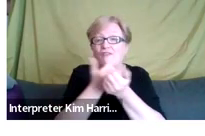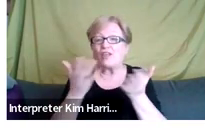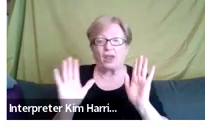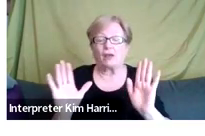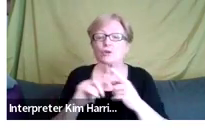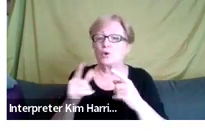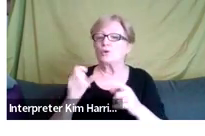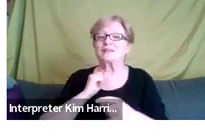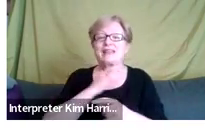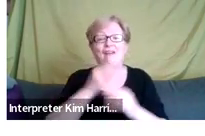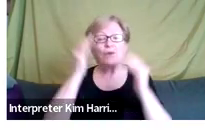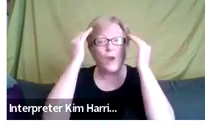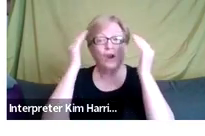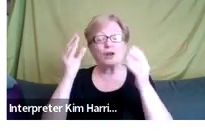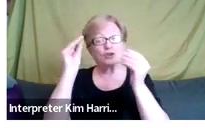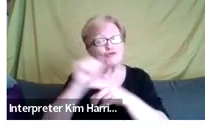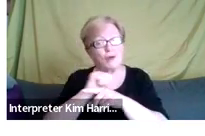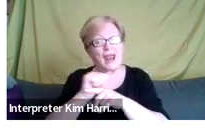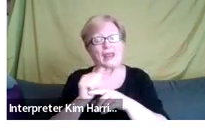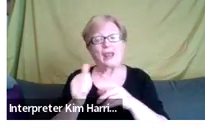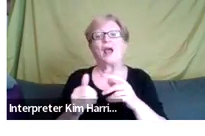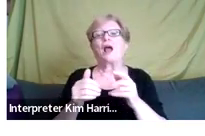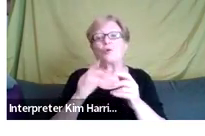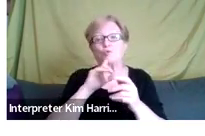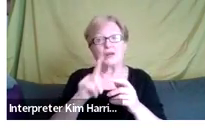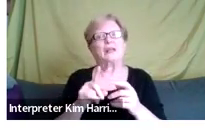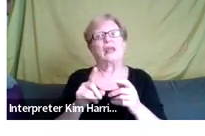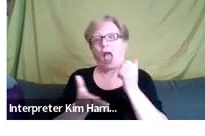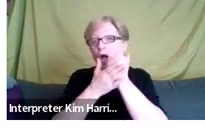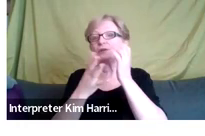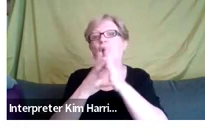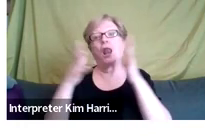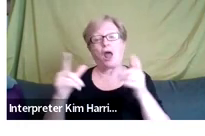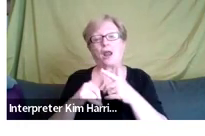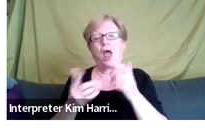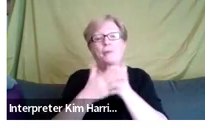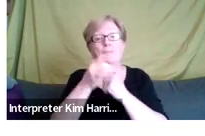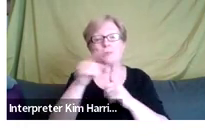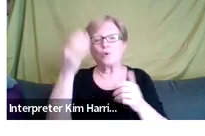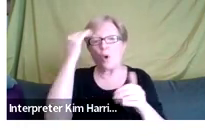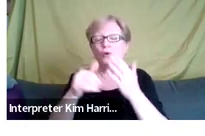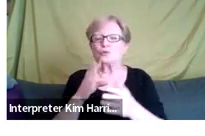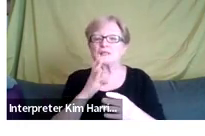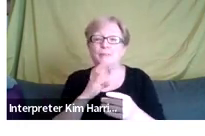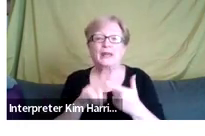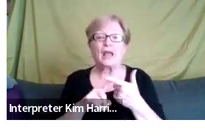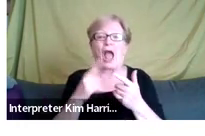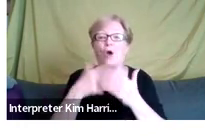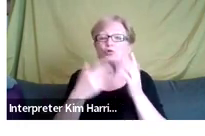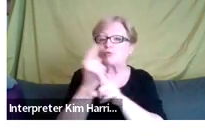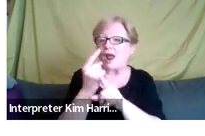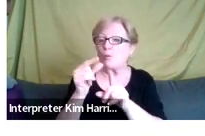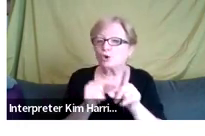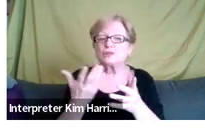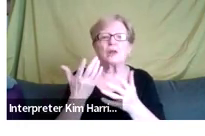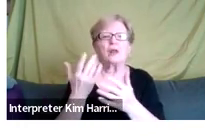staff awareness trainings are huge in helping people learn how to speak inclusively and talking about why it's